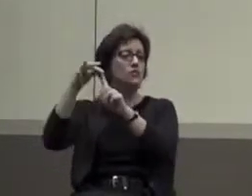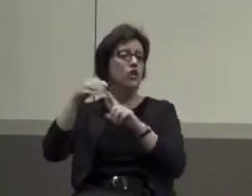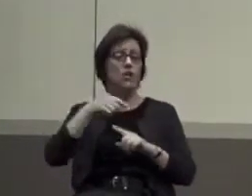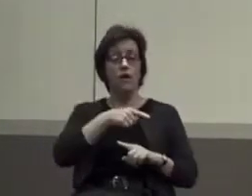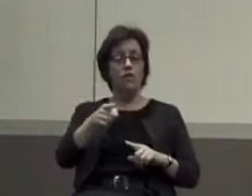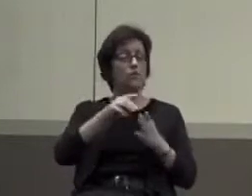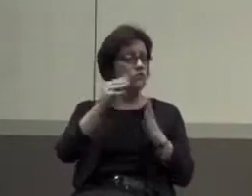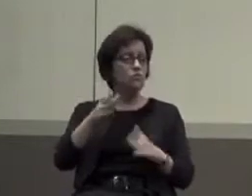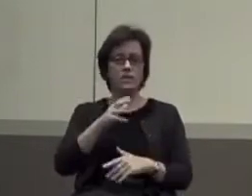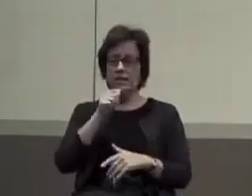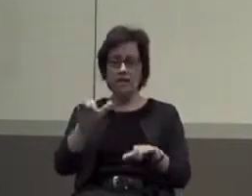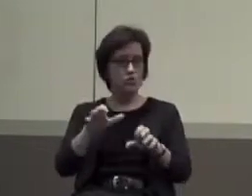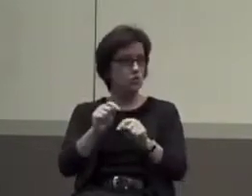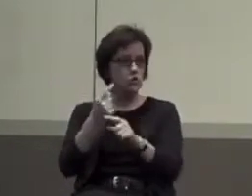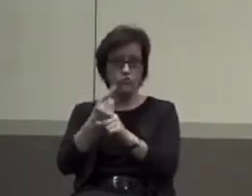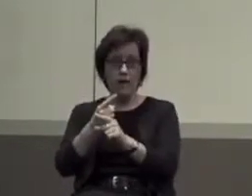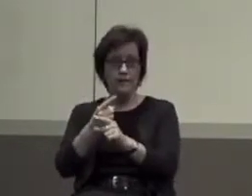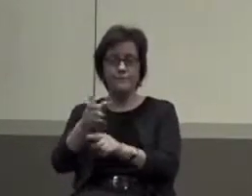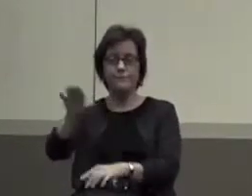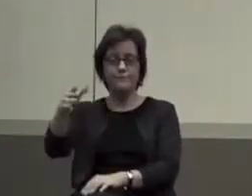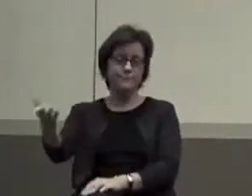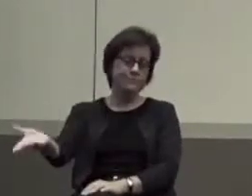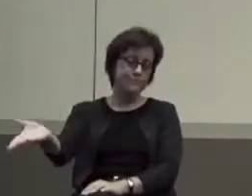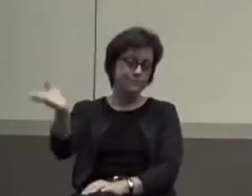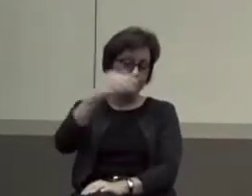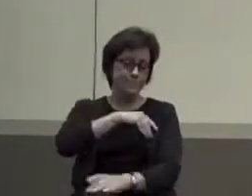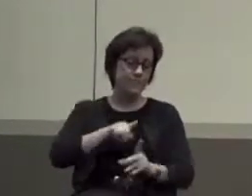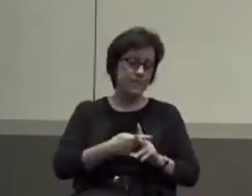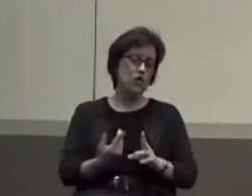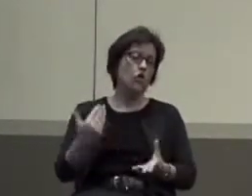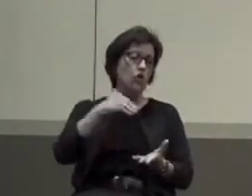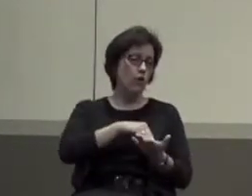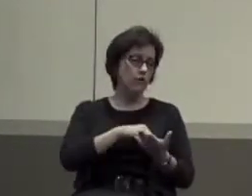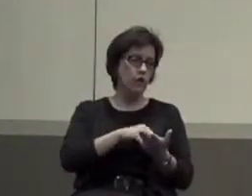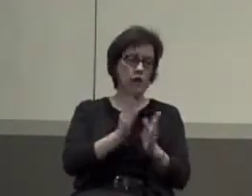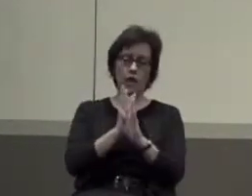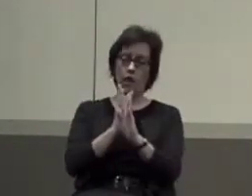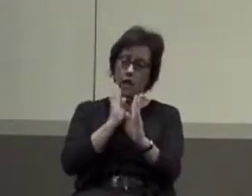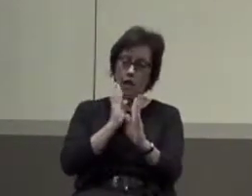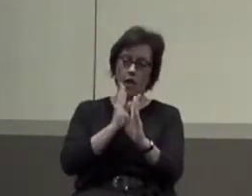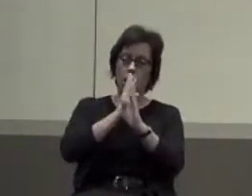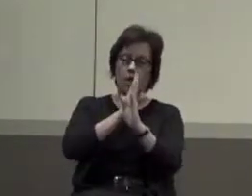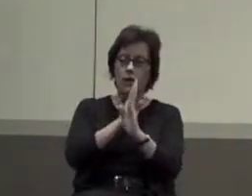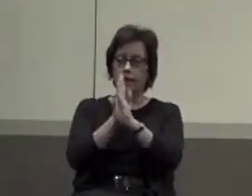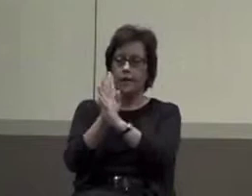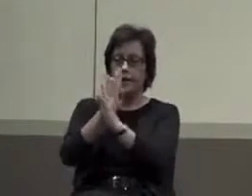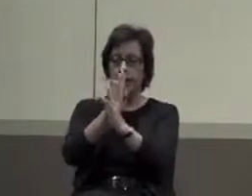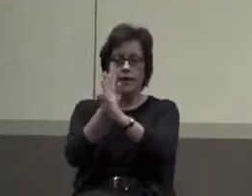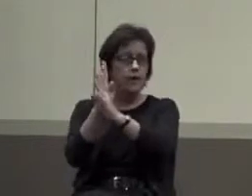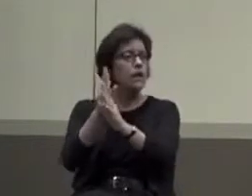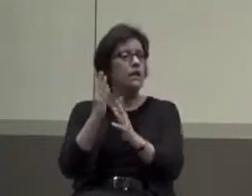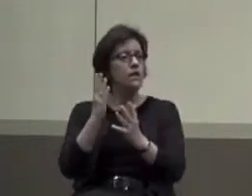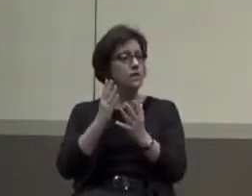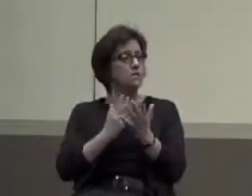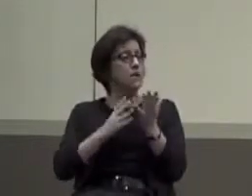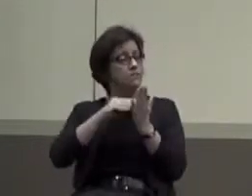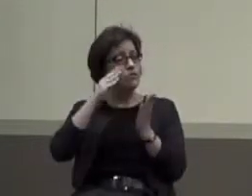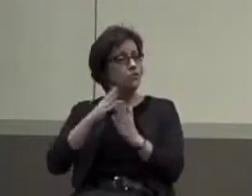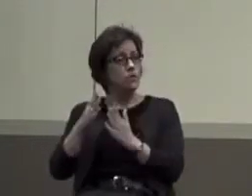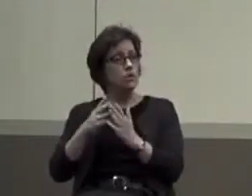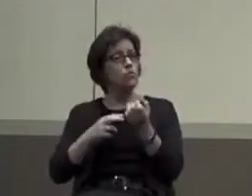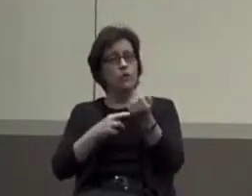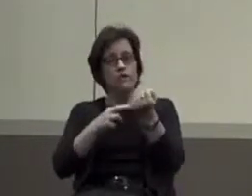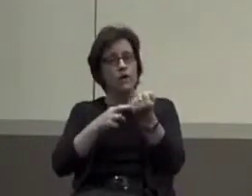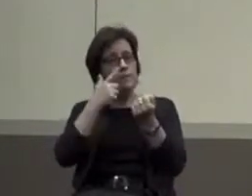go back and do it again, and you might have to do that several times. Well, for some students, that's reinforcing because they're missing out on